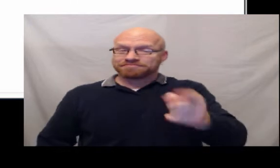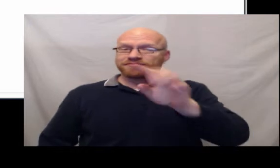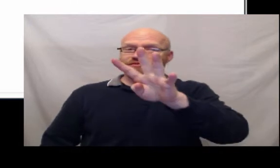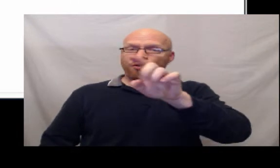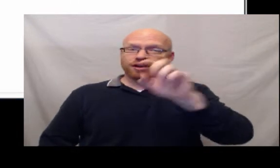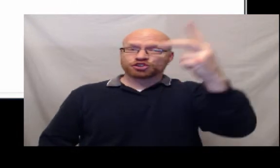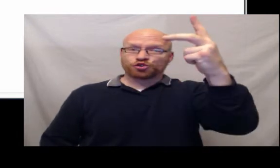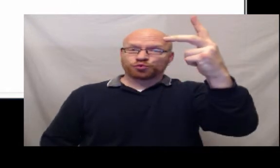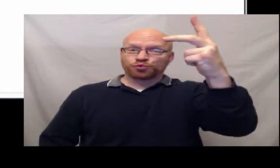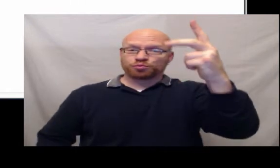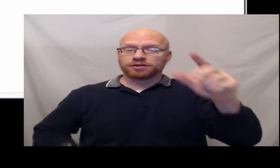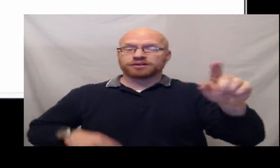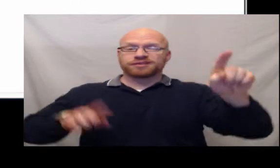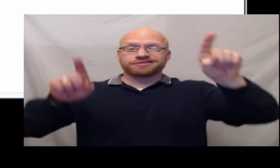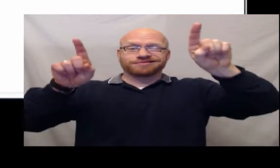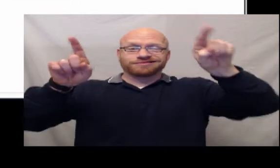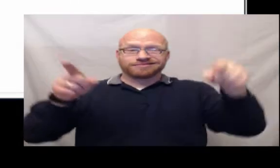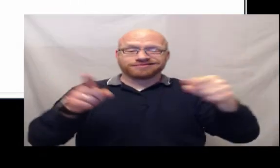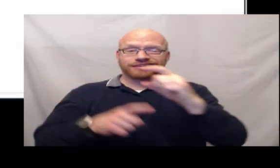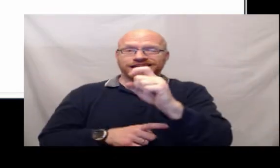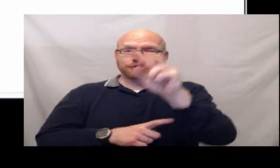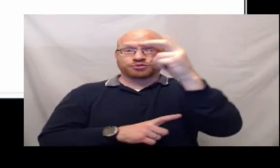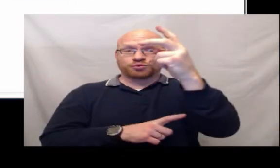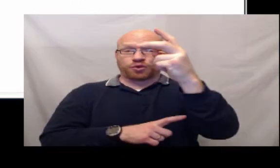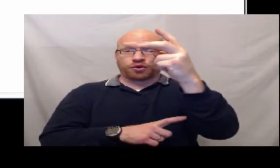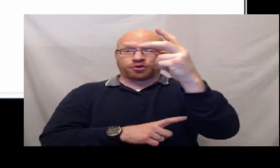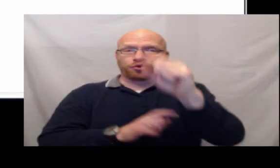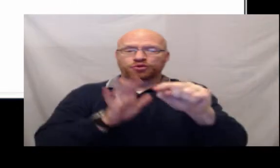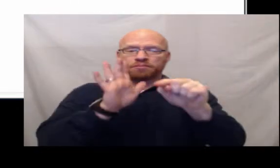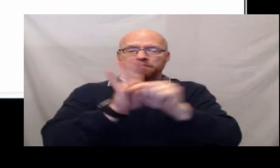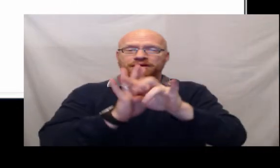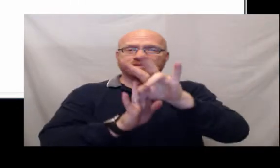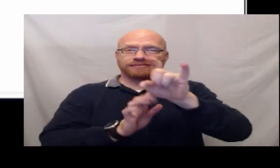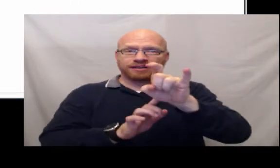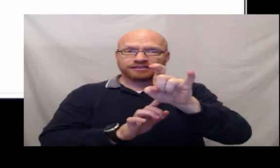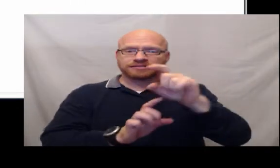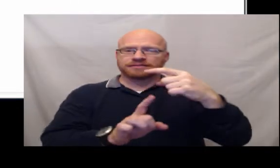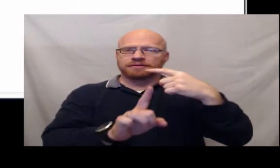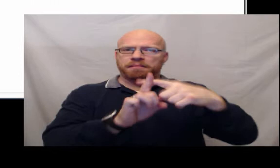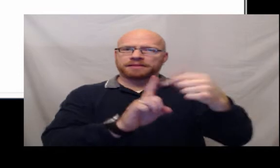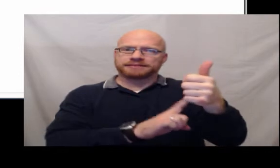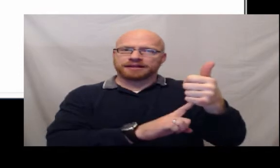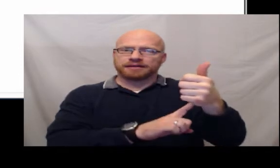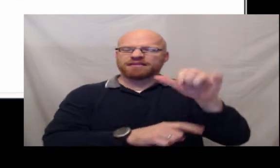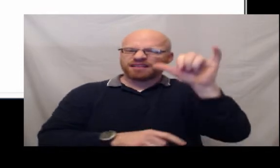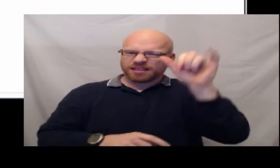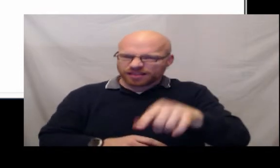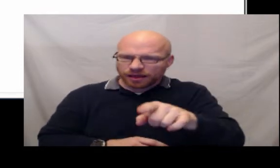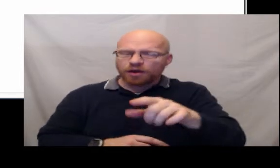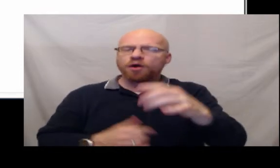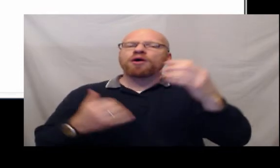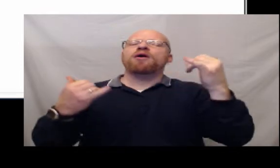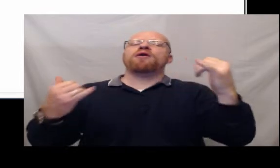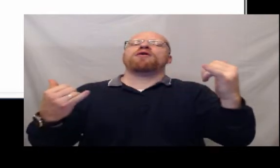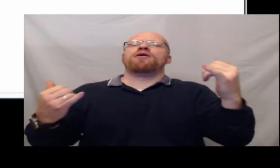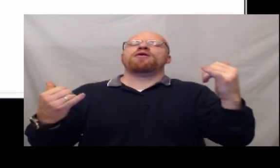No, no, I'm telling you, 4x cubed times a quantity, x squared minus 7x plus